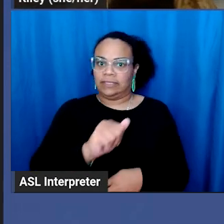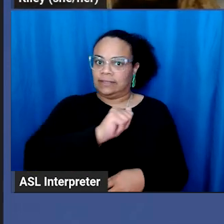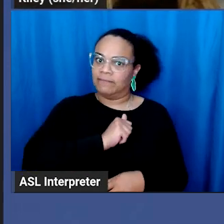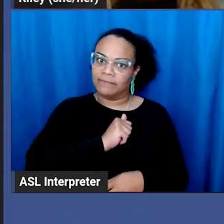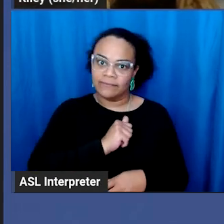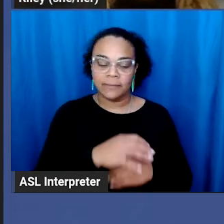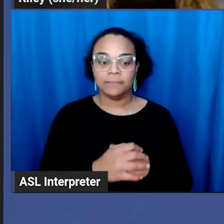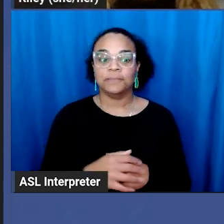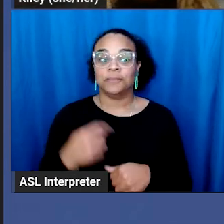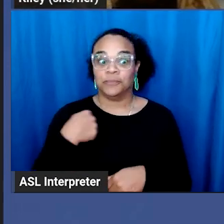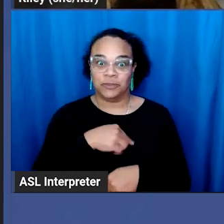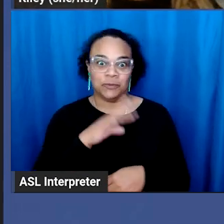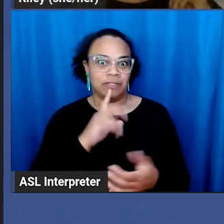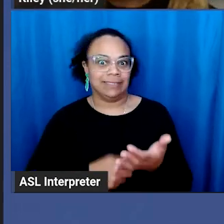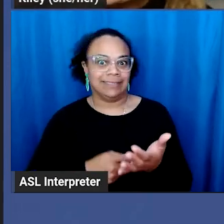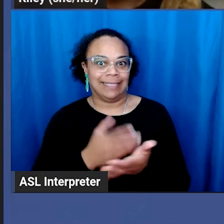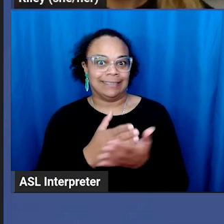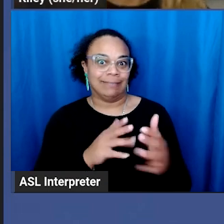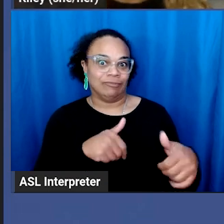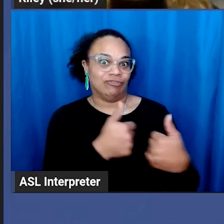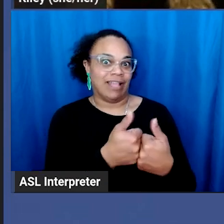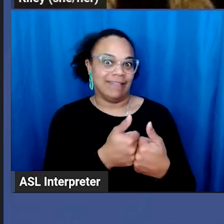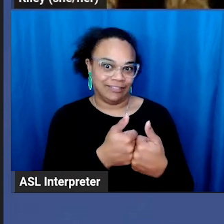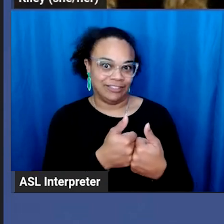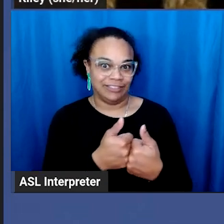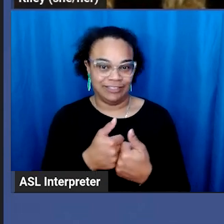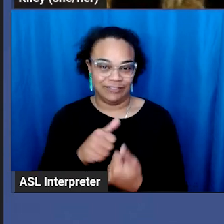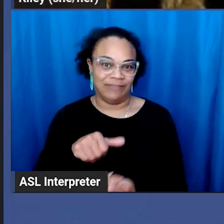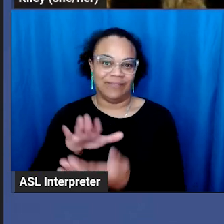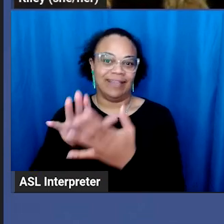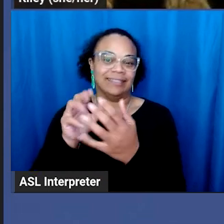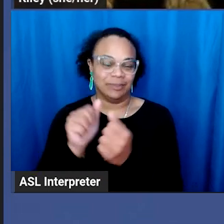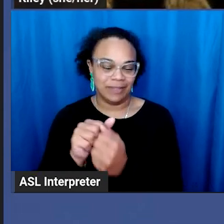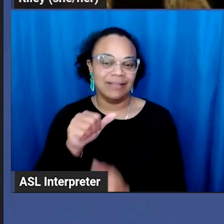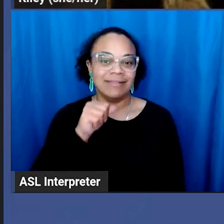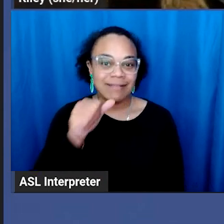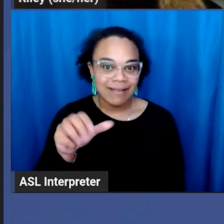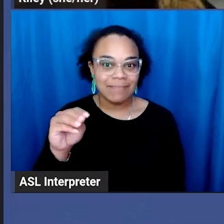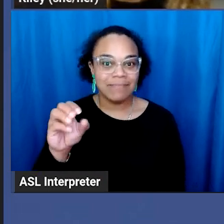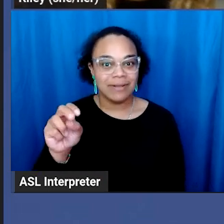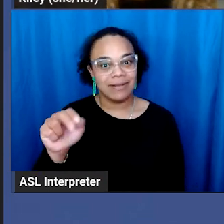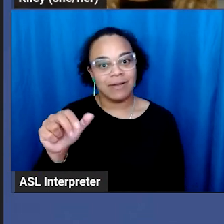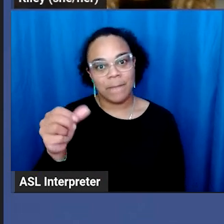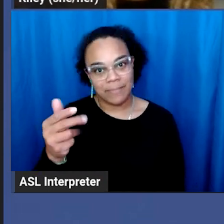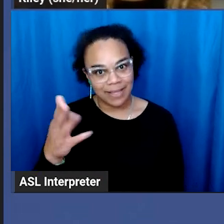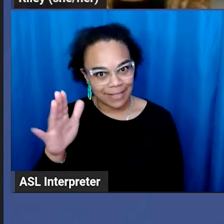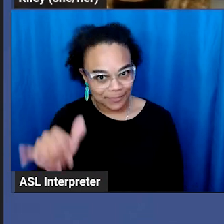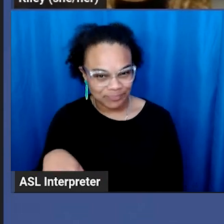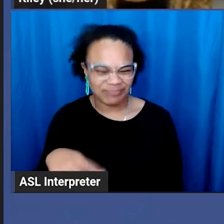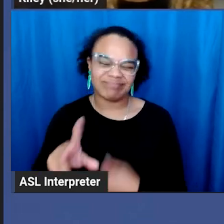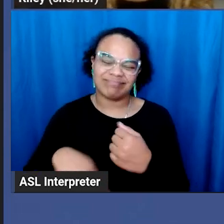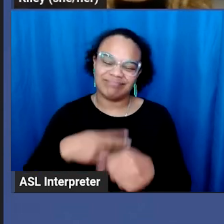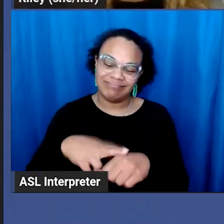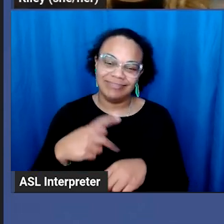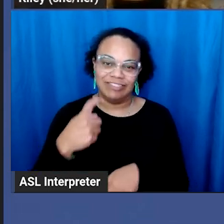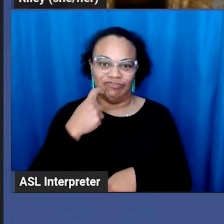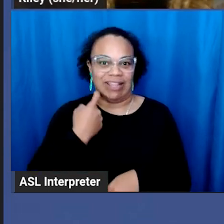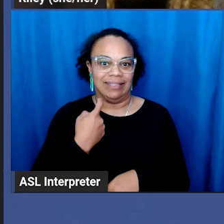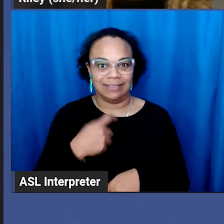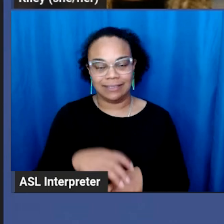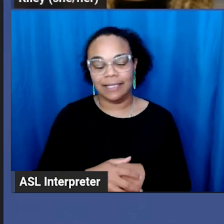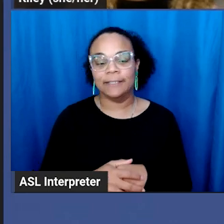the challenges to being non-monogamous. So there's some jealousy with non-monogamy,